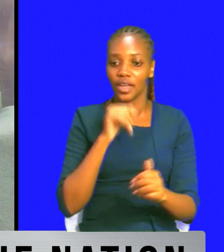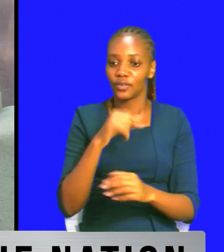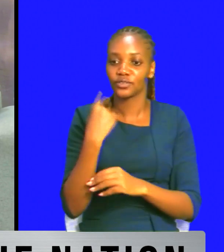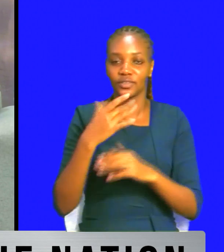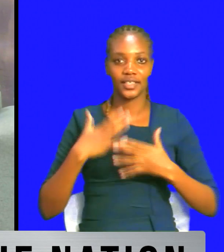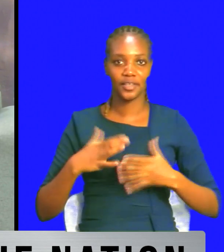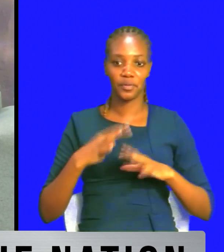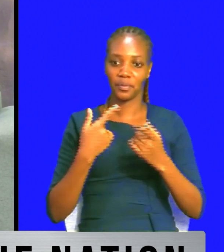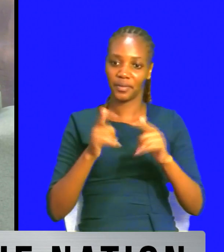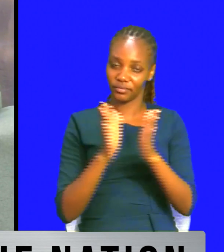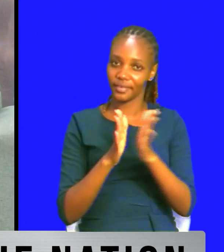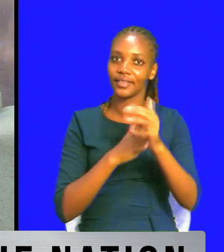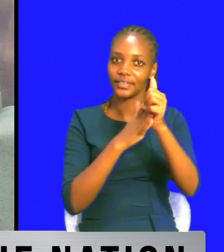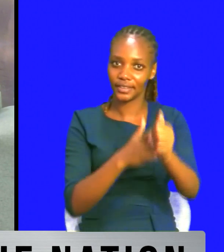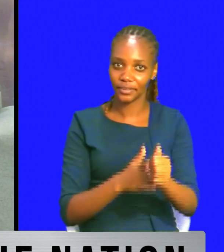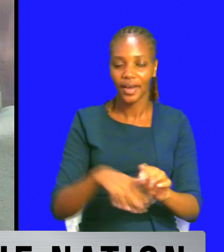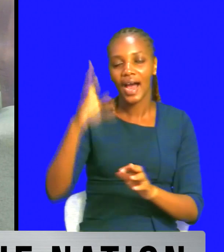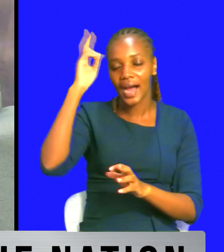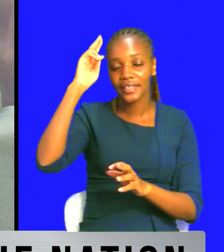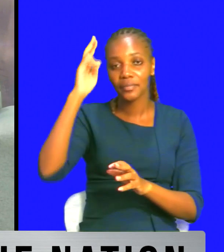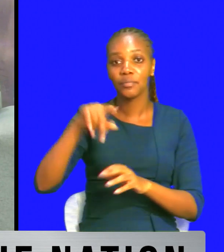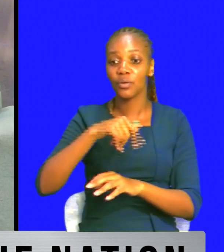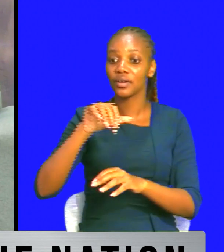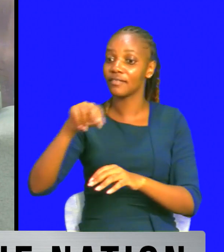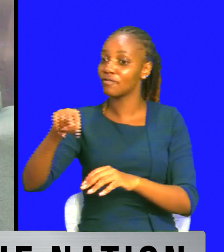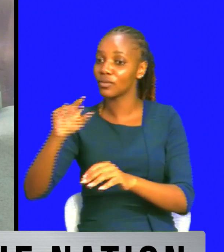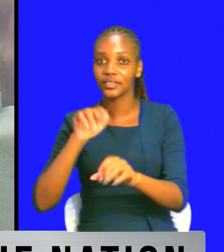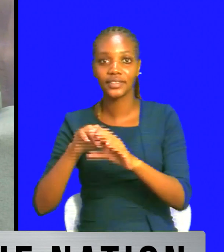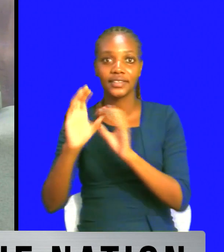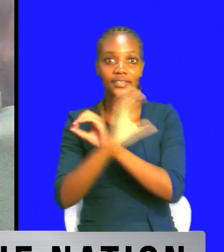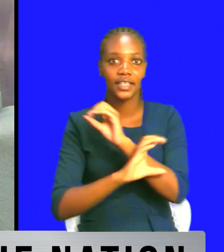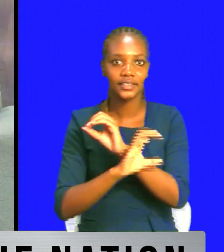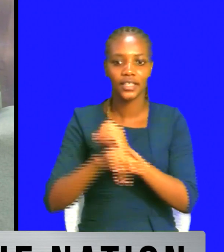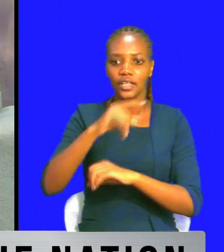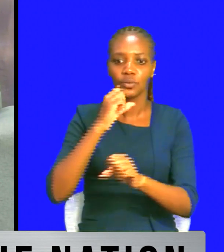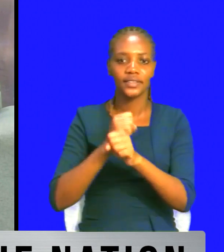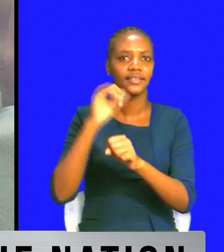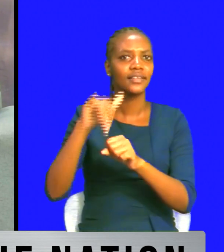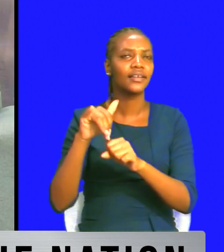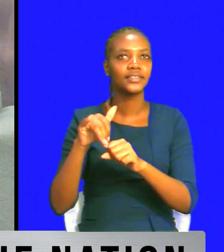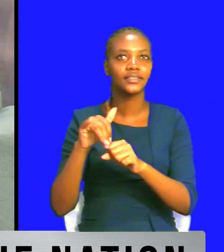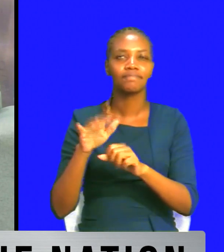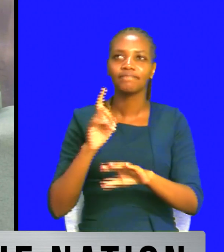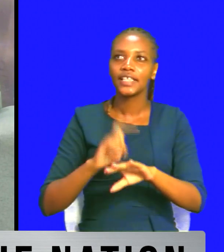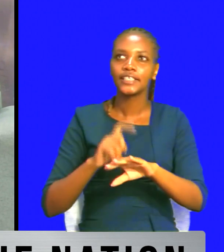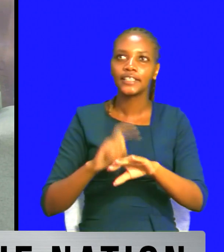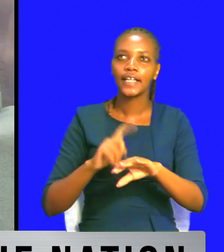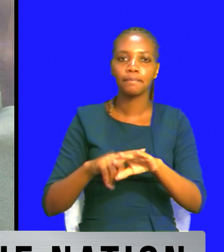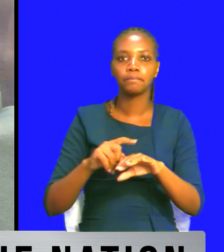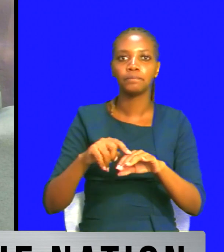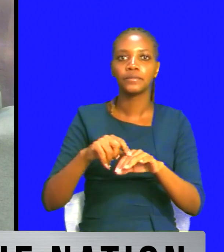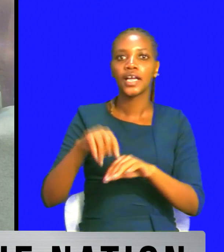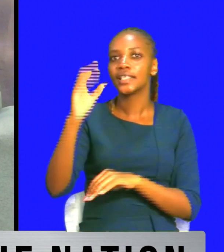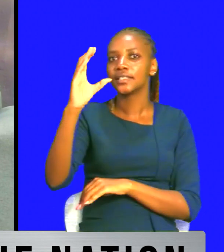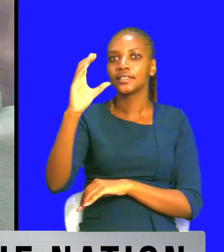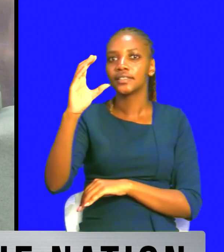walk. We've walked in this country before, Jonah, by the way. We've walked in this country. So we did civil disobedience at the time when Mushuki came on the